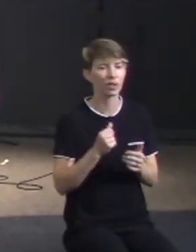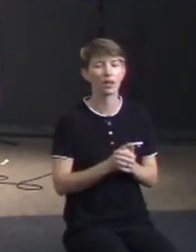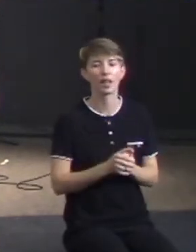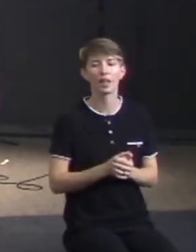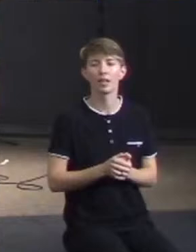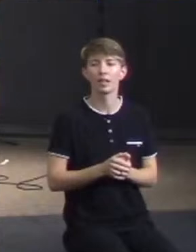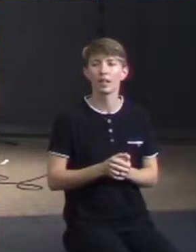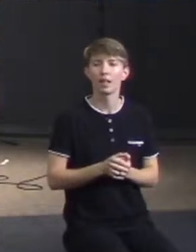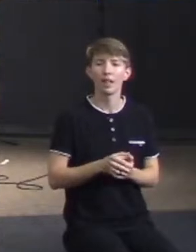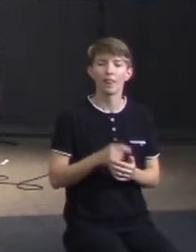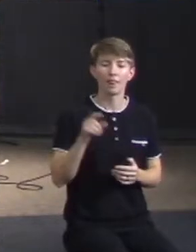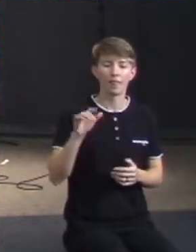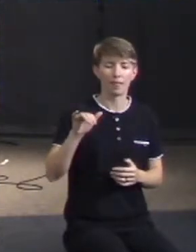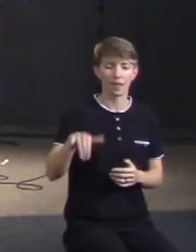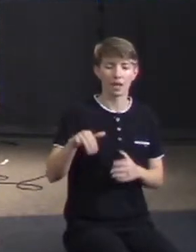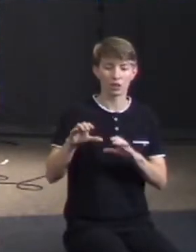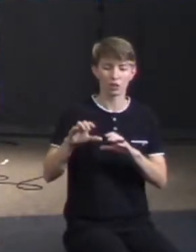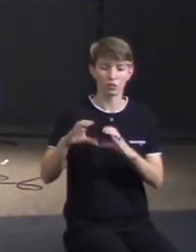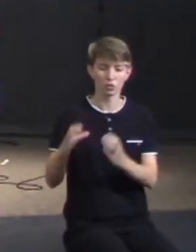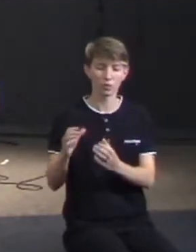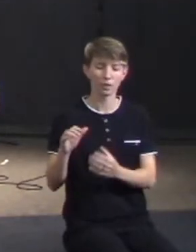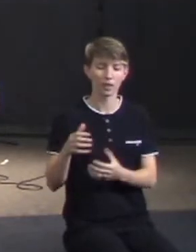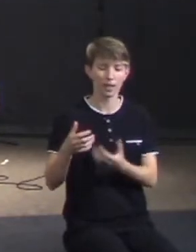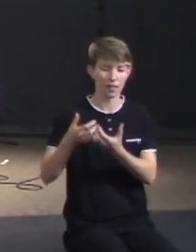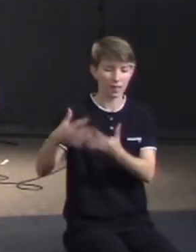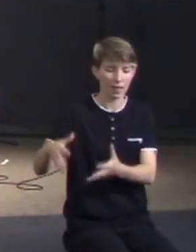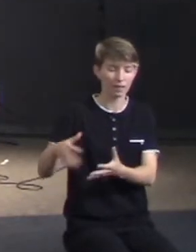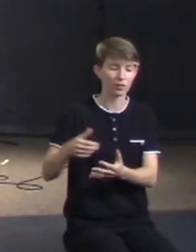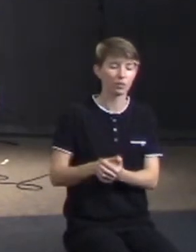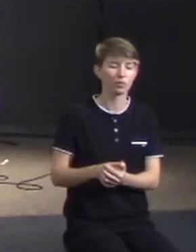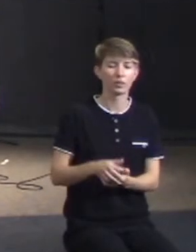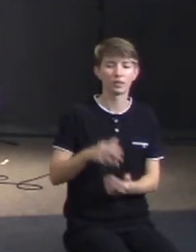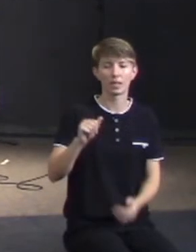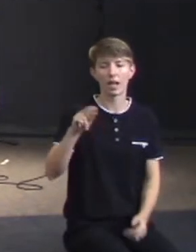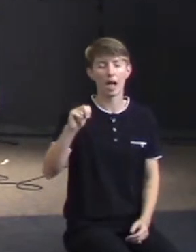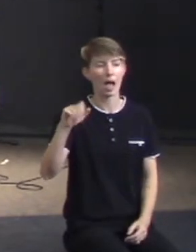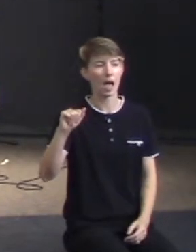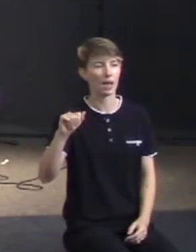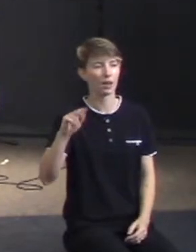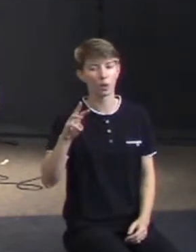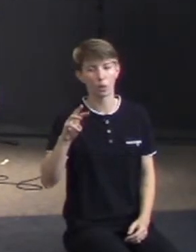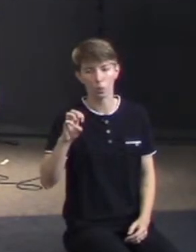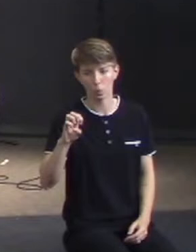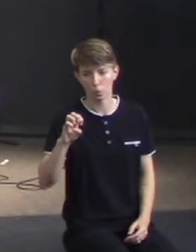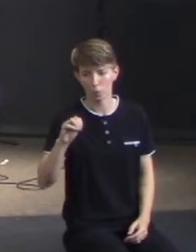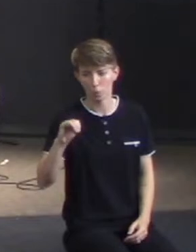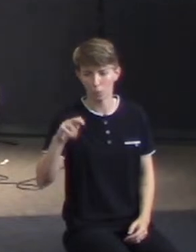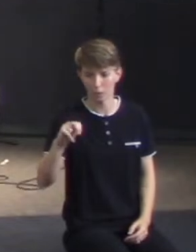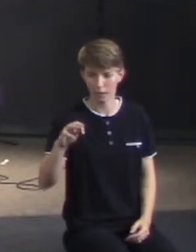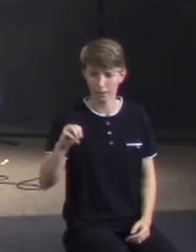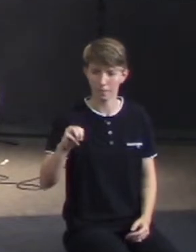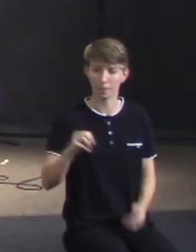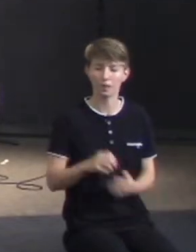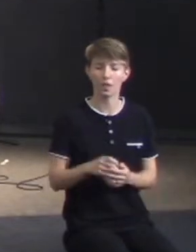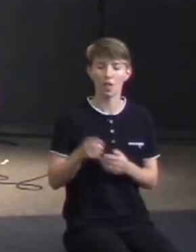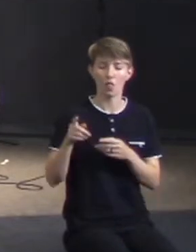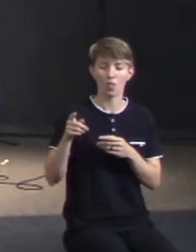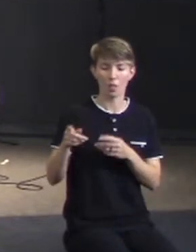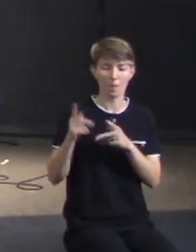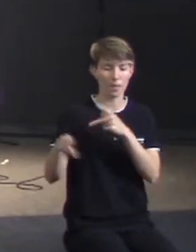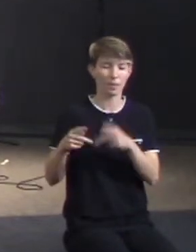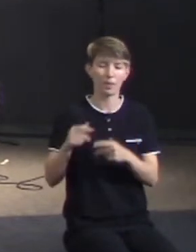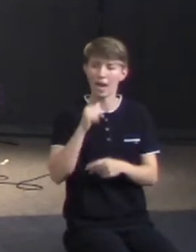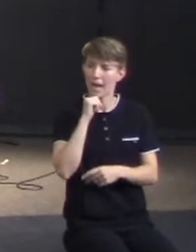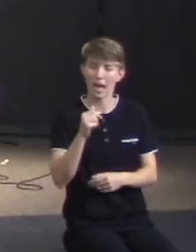name. It was the Anawim. The ones not good enough to take. This would not be a good investment for